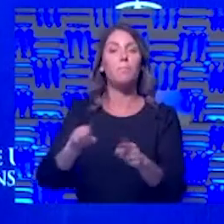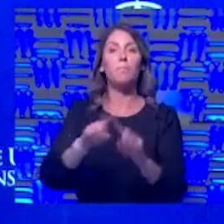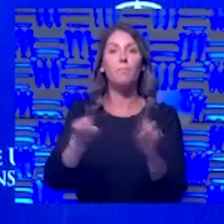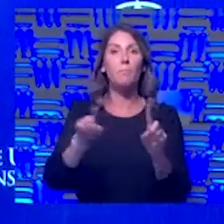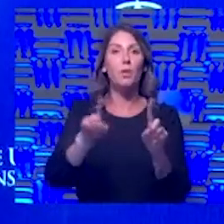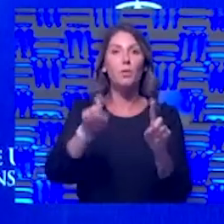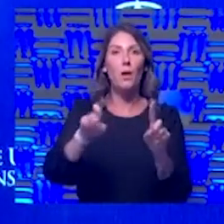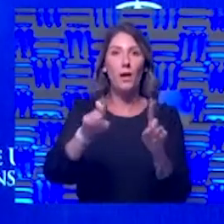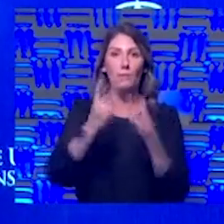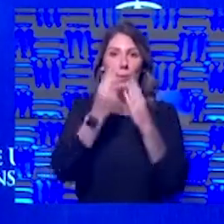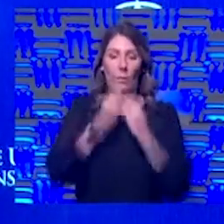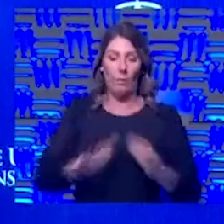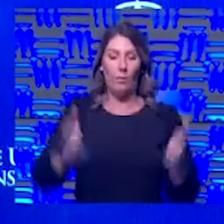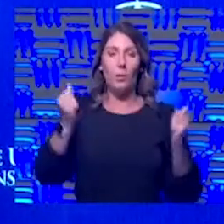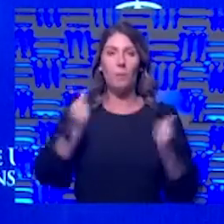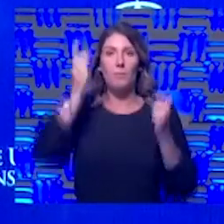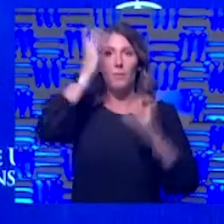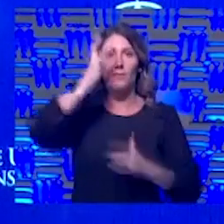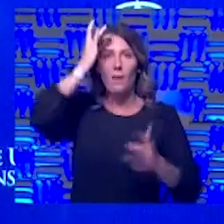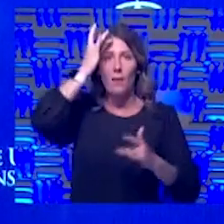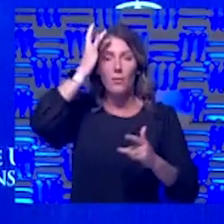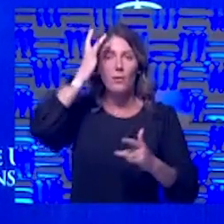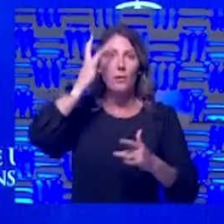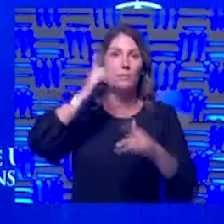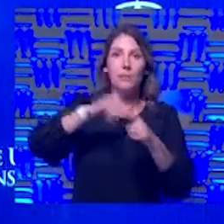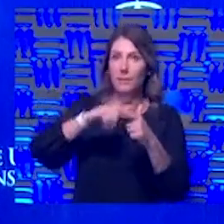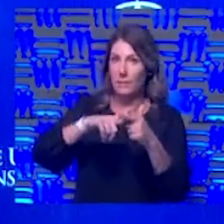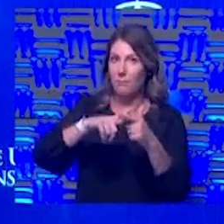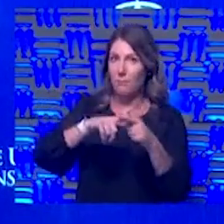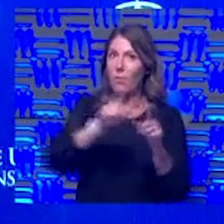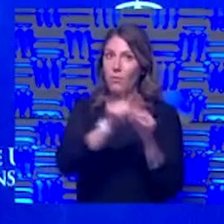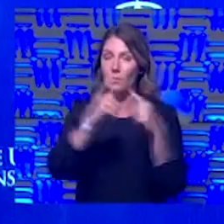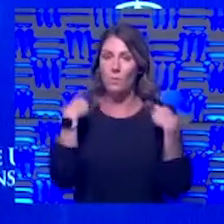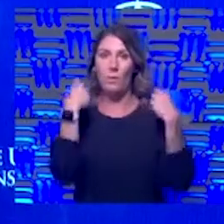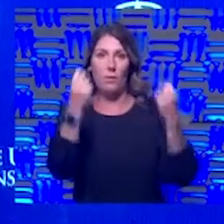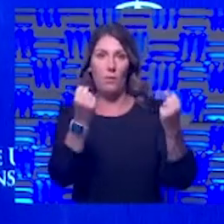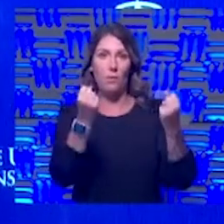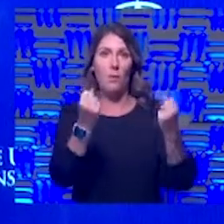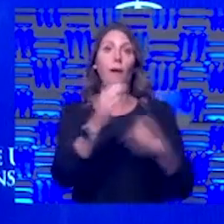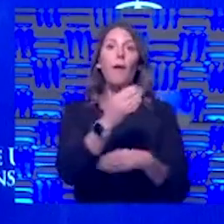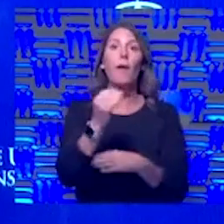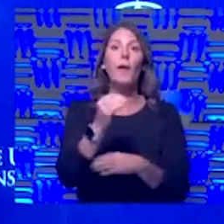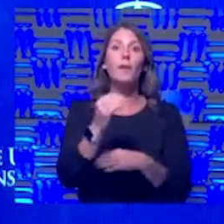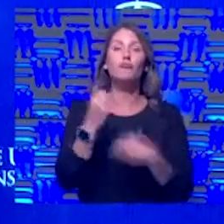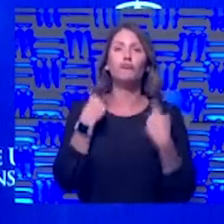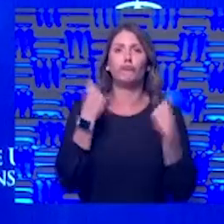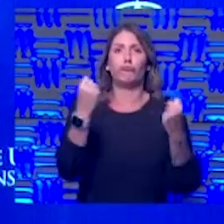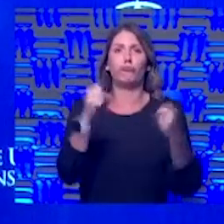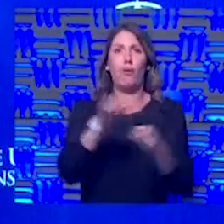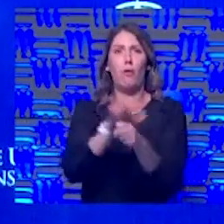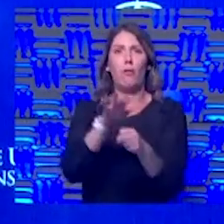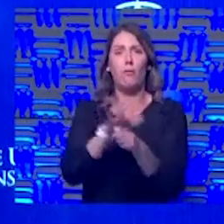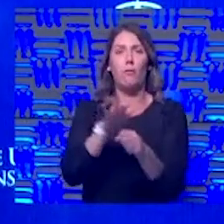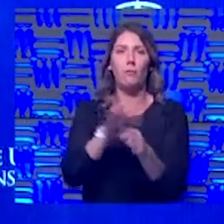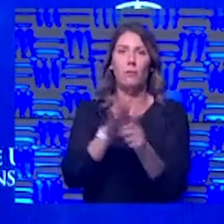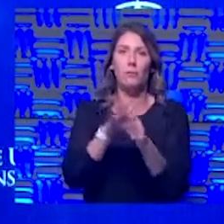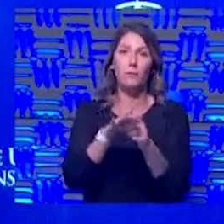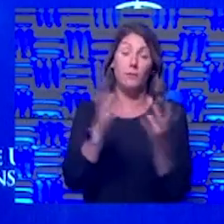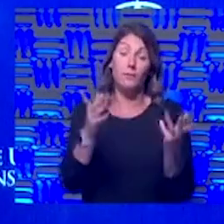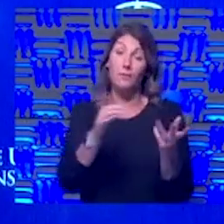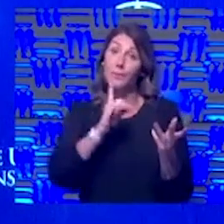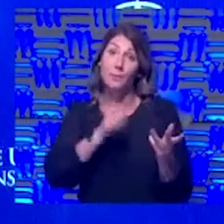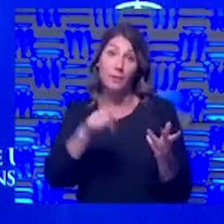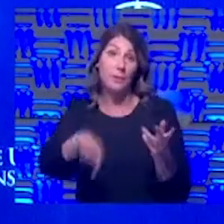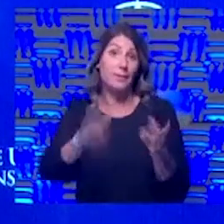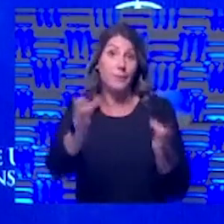you have to clear the virus, you have to be otherwise healthy, and you have to be able to be strong enough, and despite this terrible problem, you